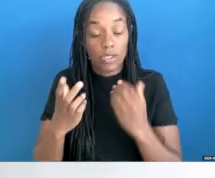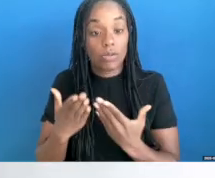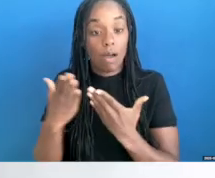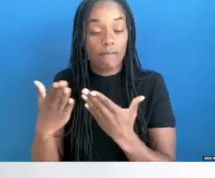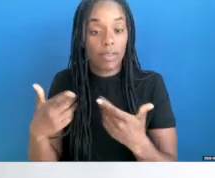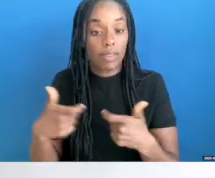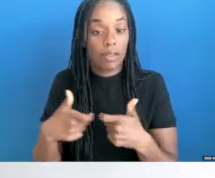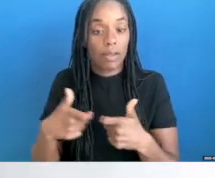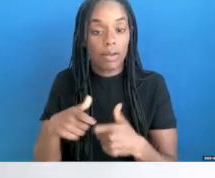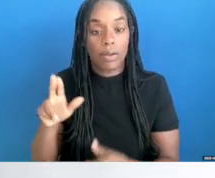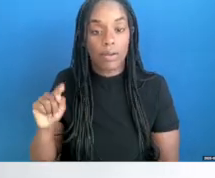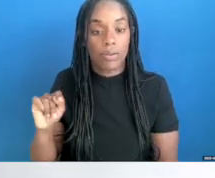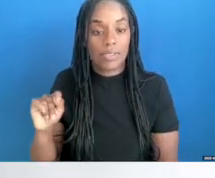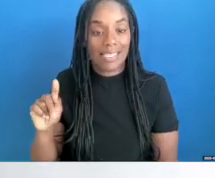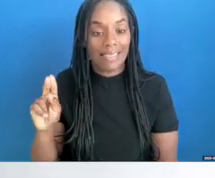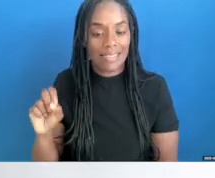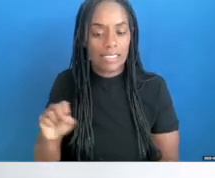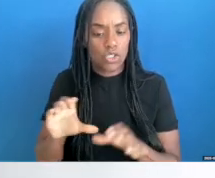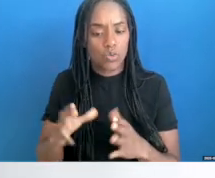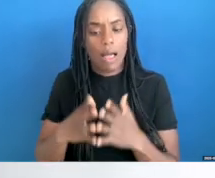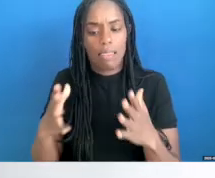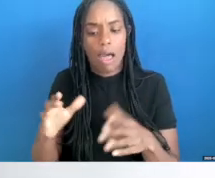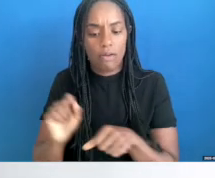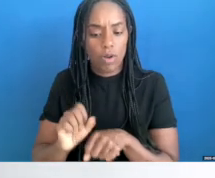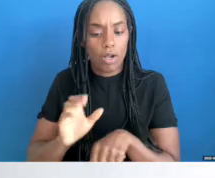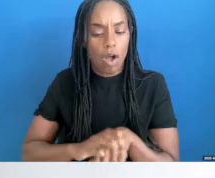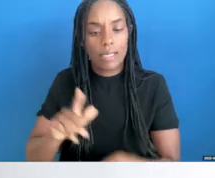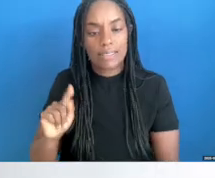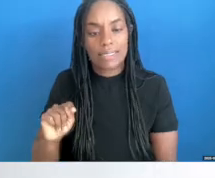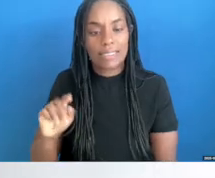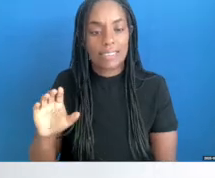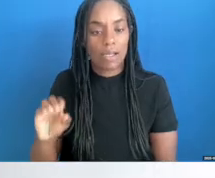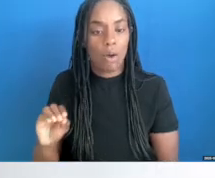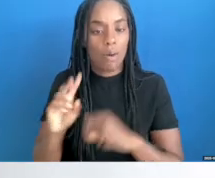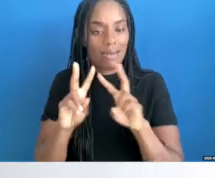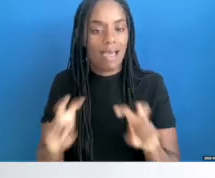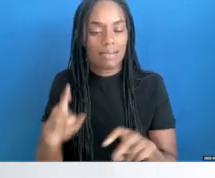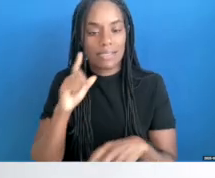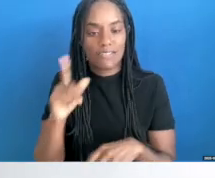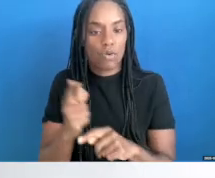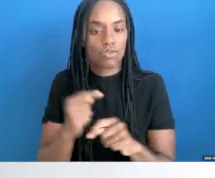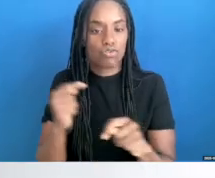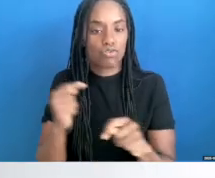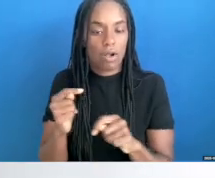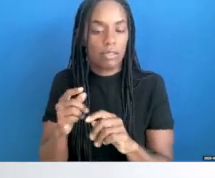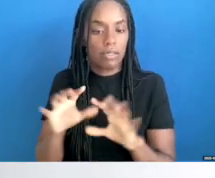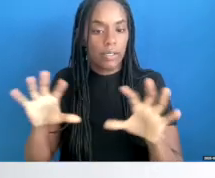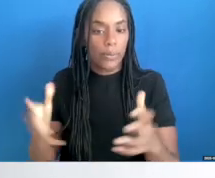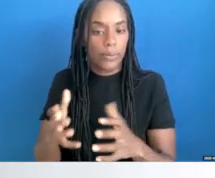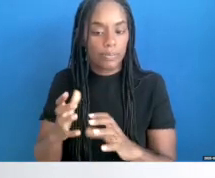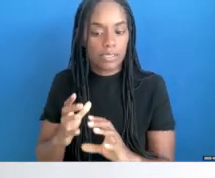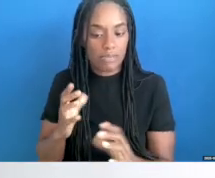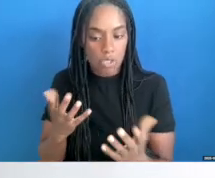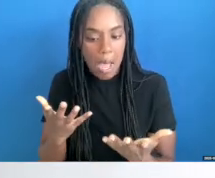utilities do a lot of work on the TCO analysis for fleets as well. So I'd be happy to lean in on that and try to get